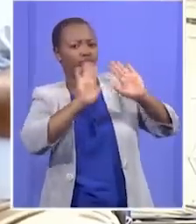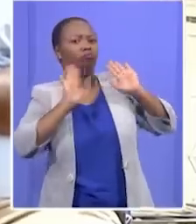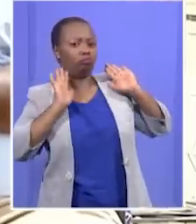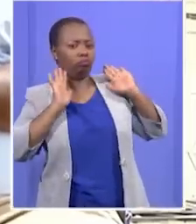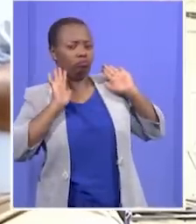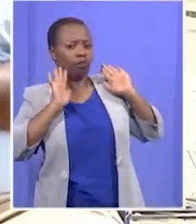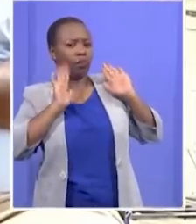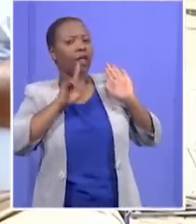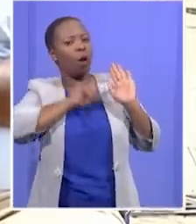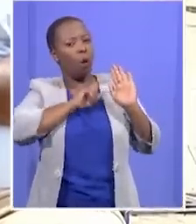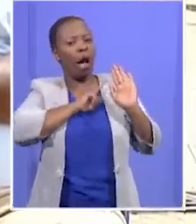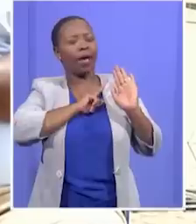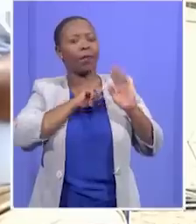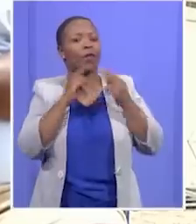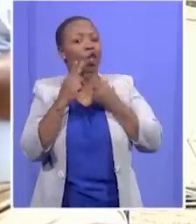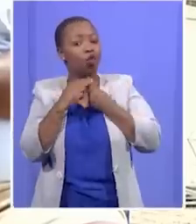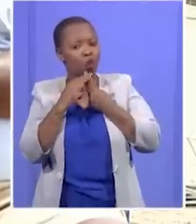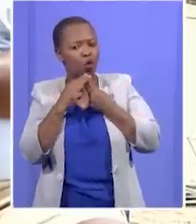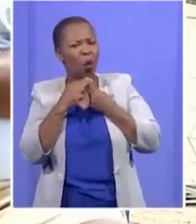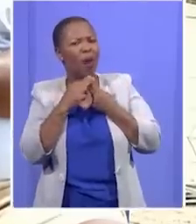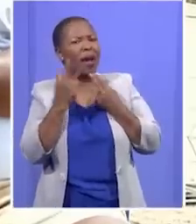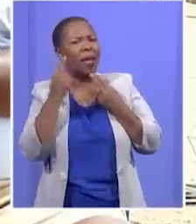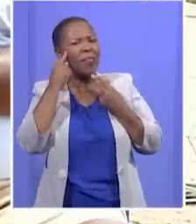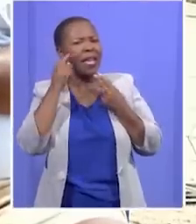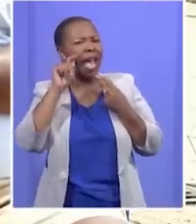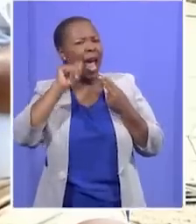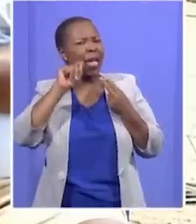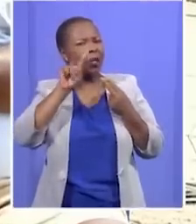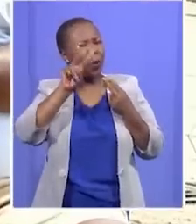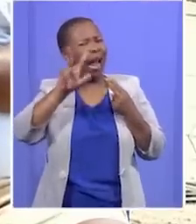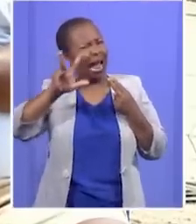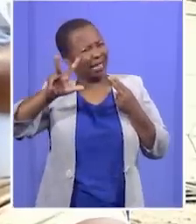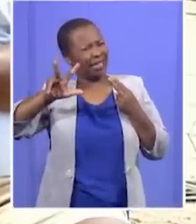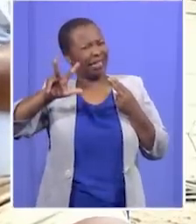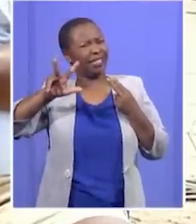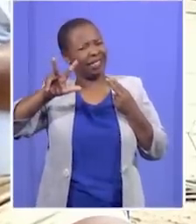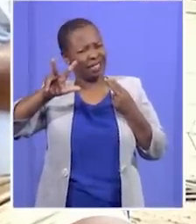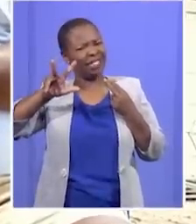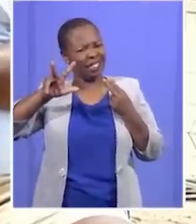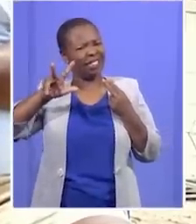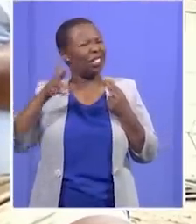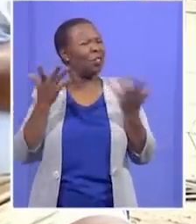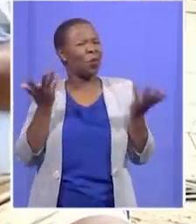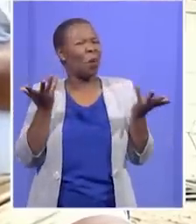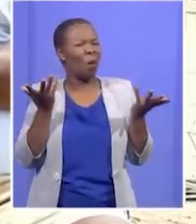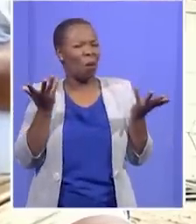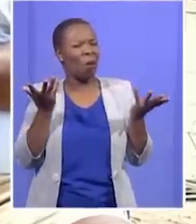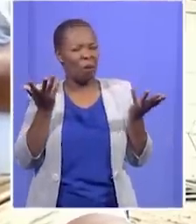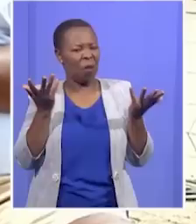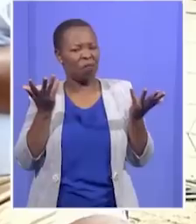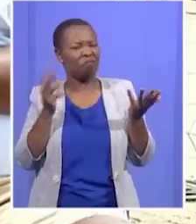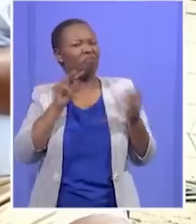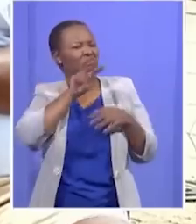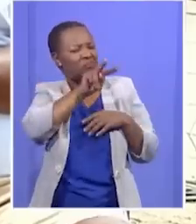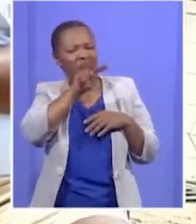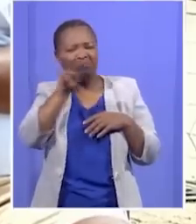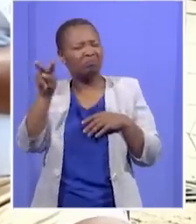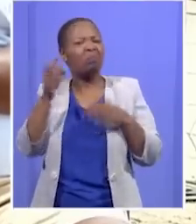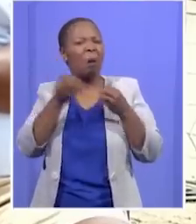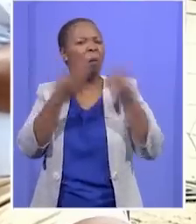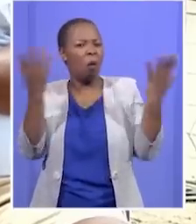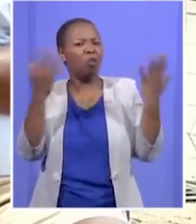into the unions when I was like 28. So, you know, I mean, I see most of those people